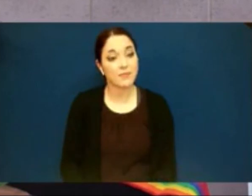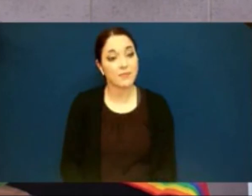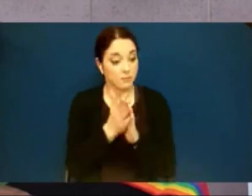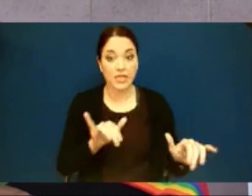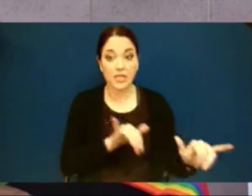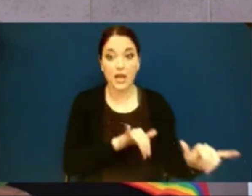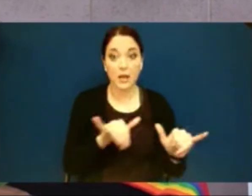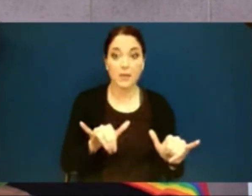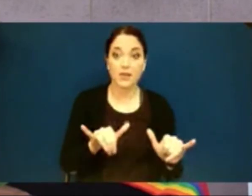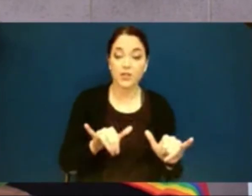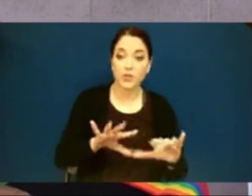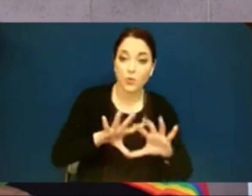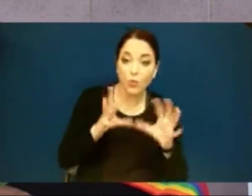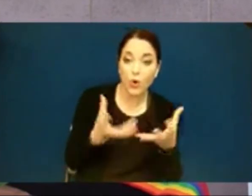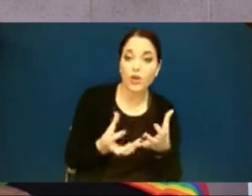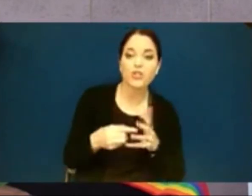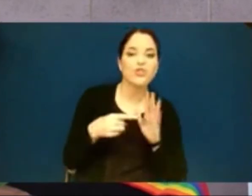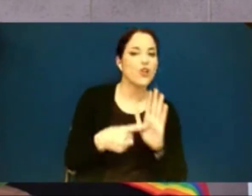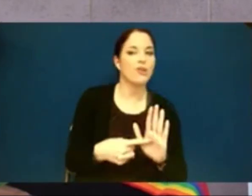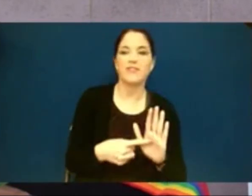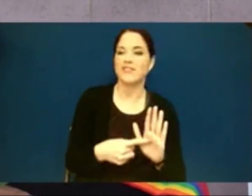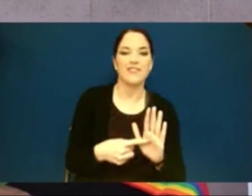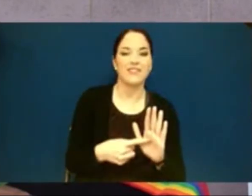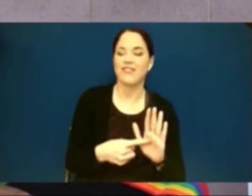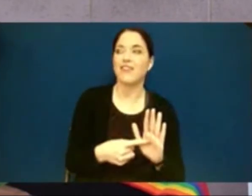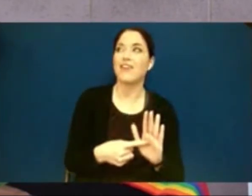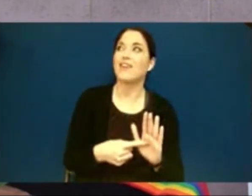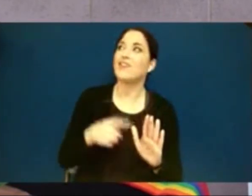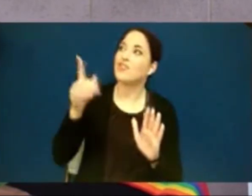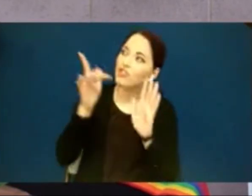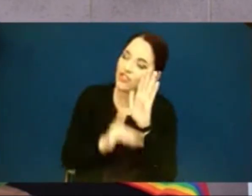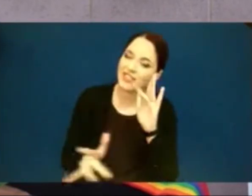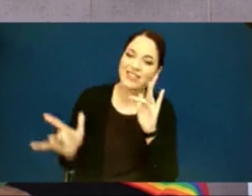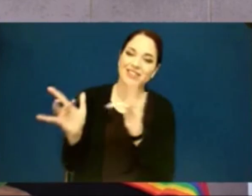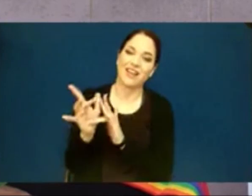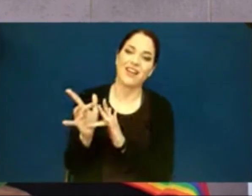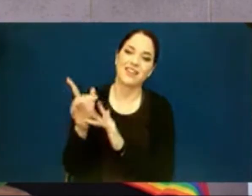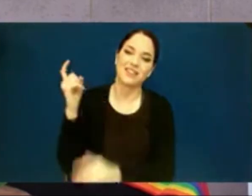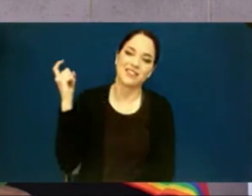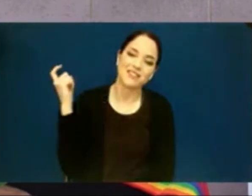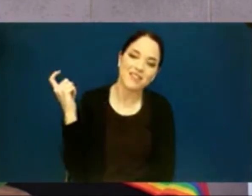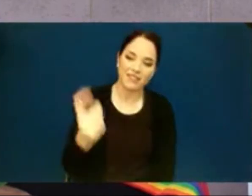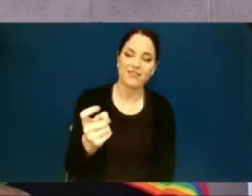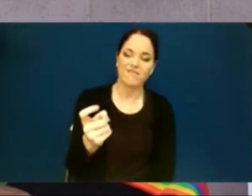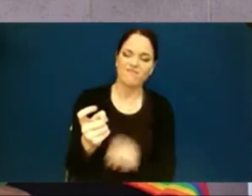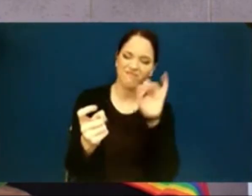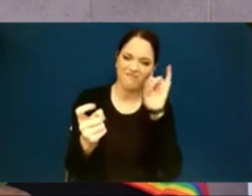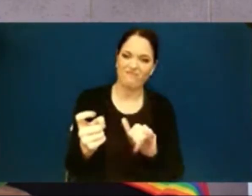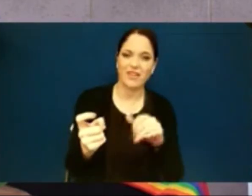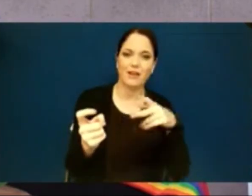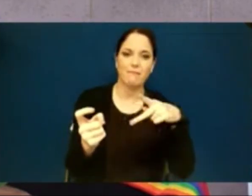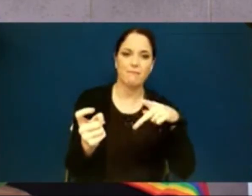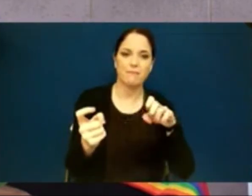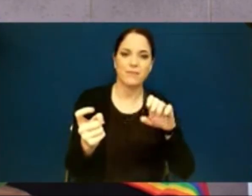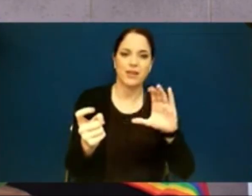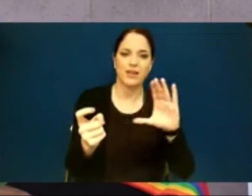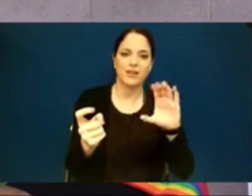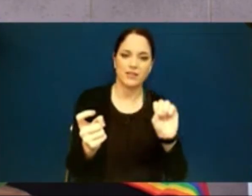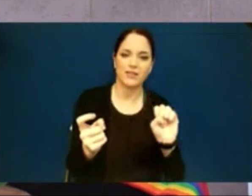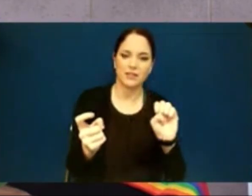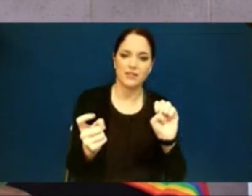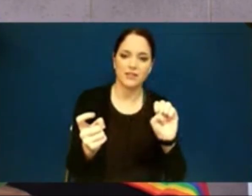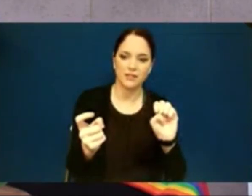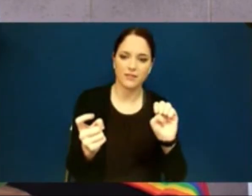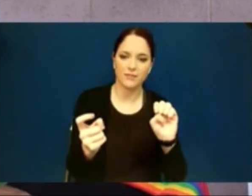peace from the heart of Jesus, the heart of Christ, the heart of the Spirit to our hearts. May